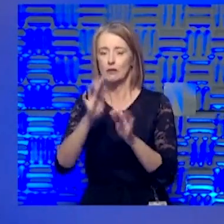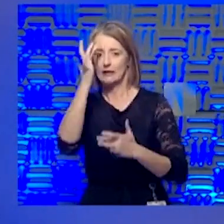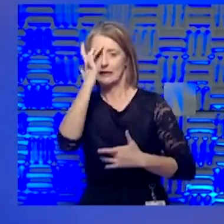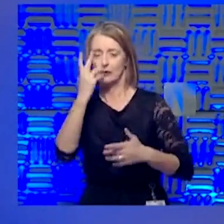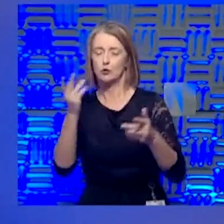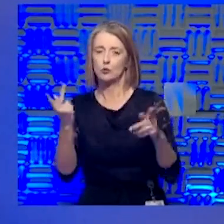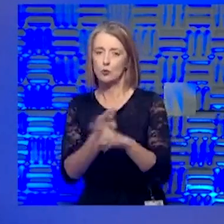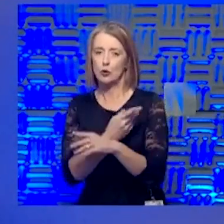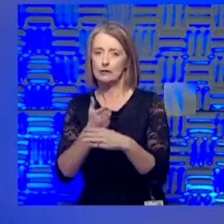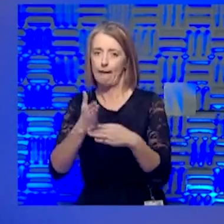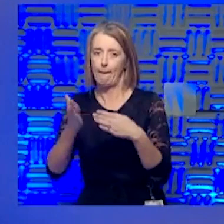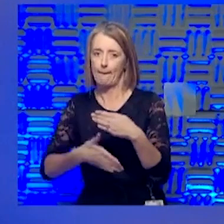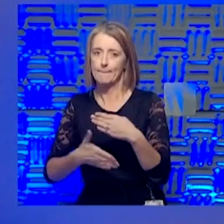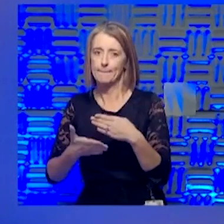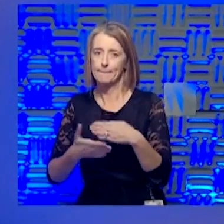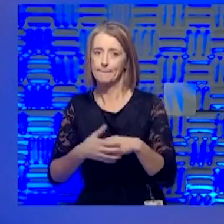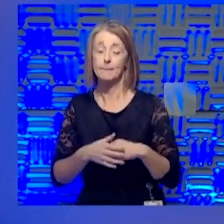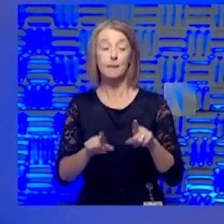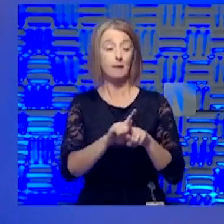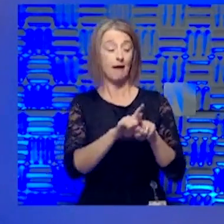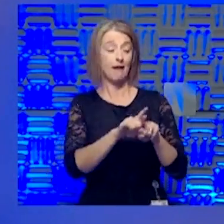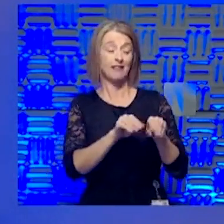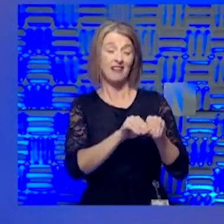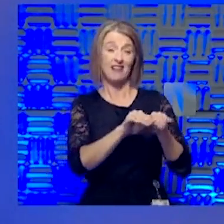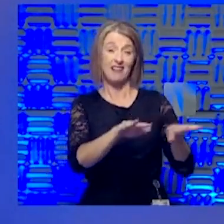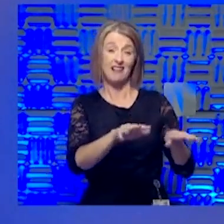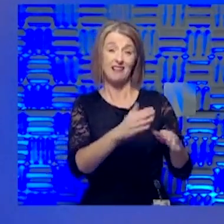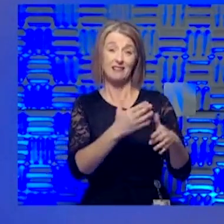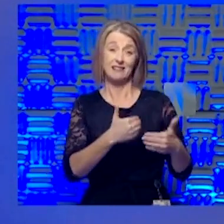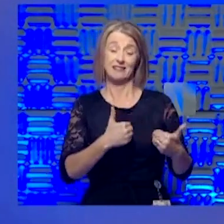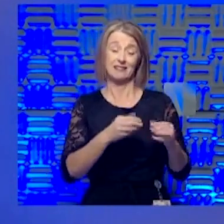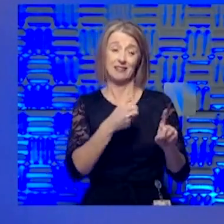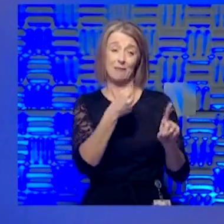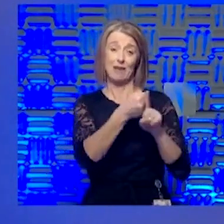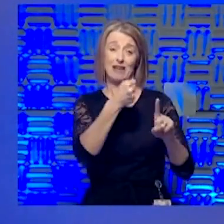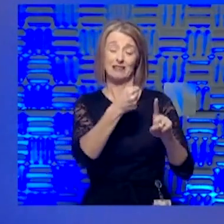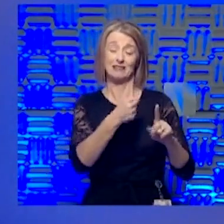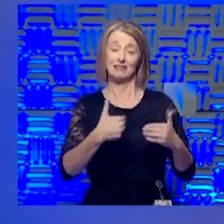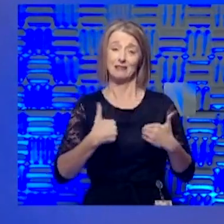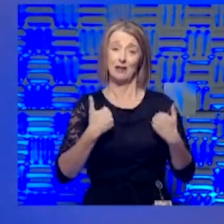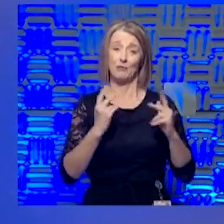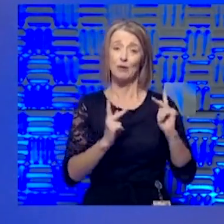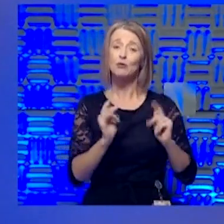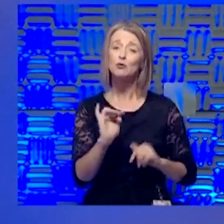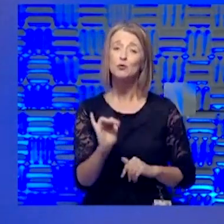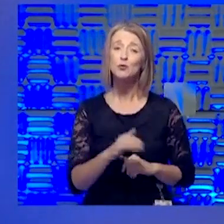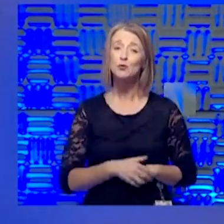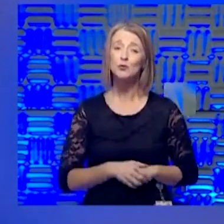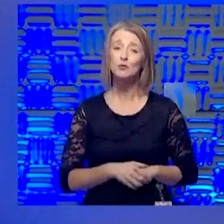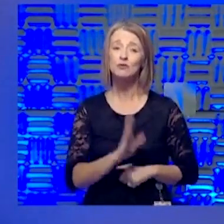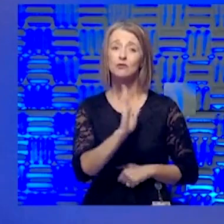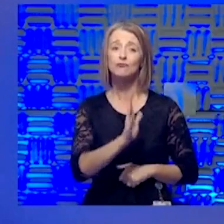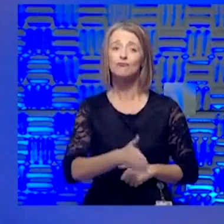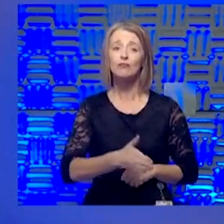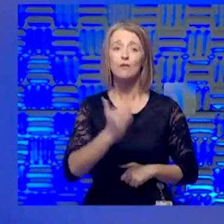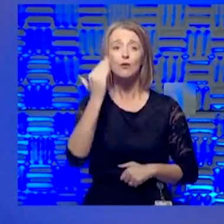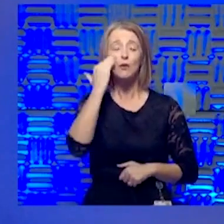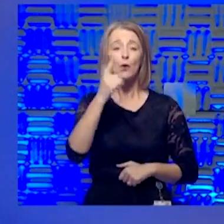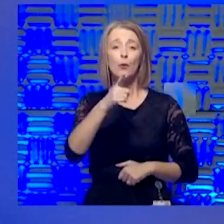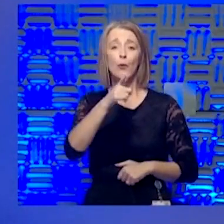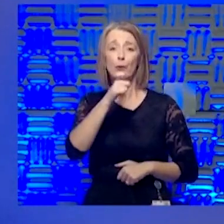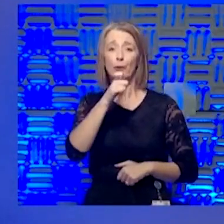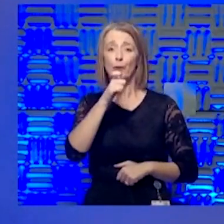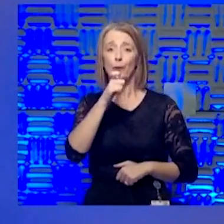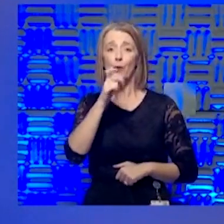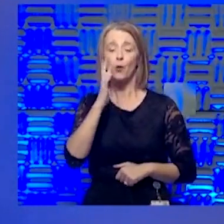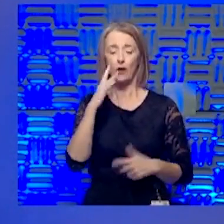outcomes. But we have to understand this does affect young people as well. You just never know, as you said, you just never know who is